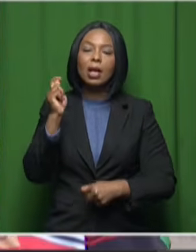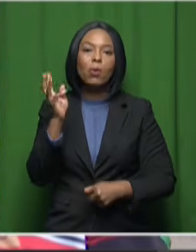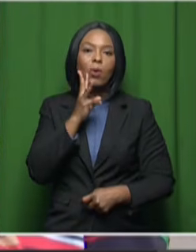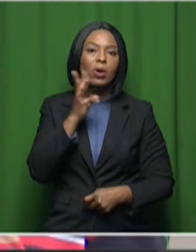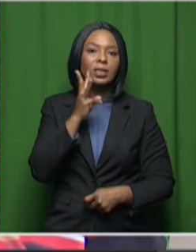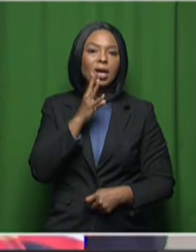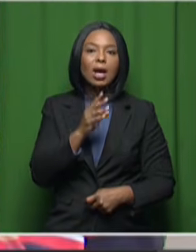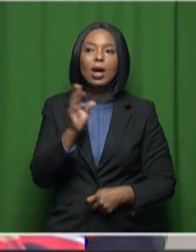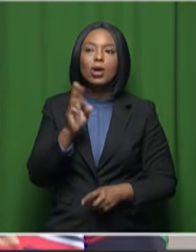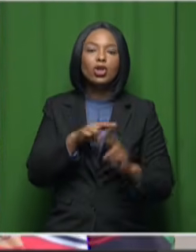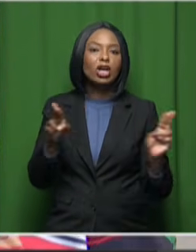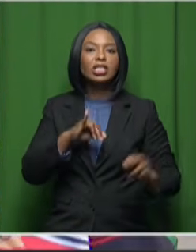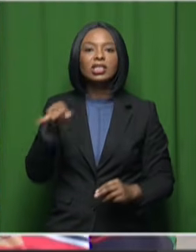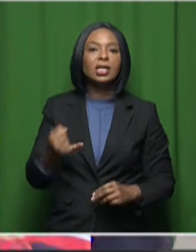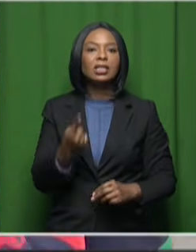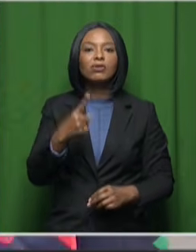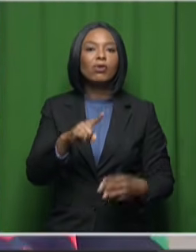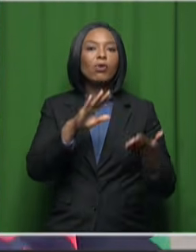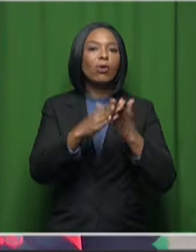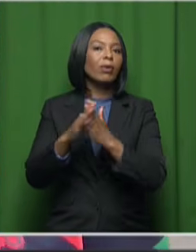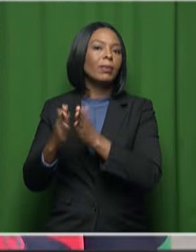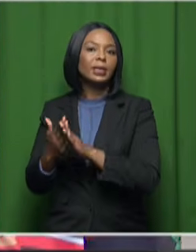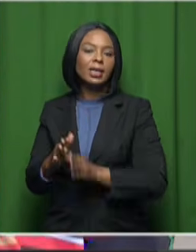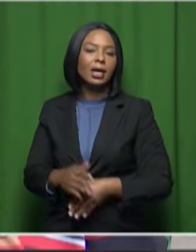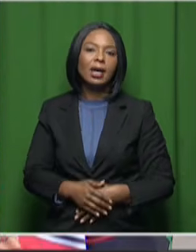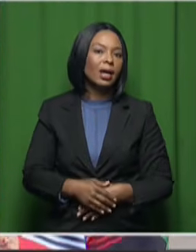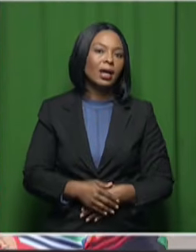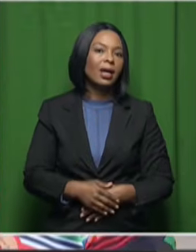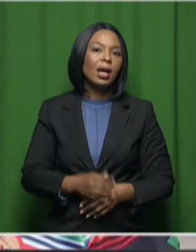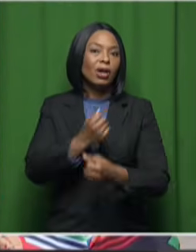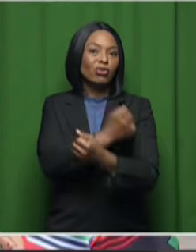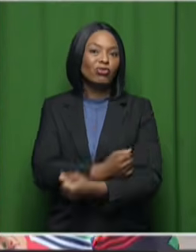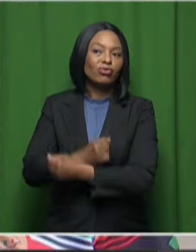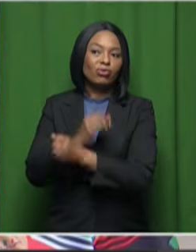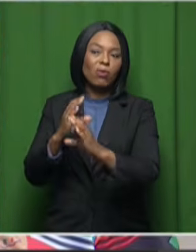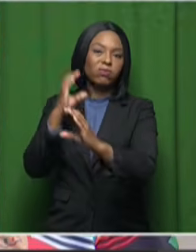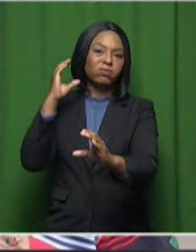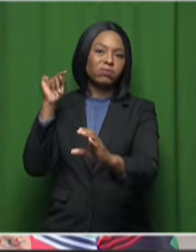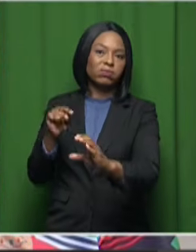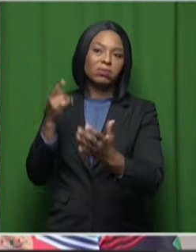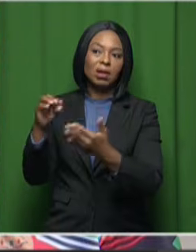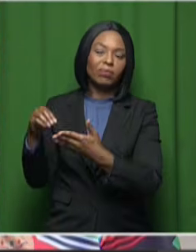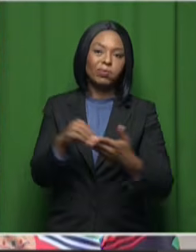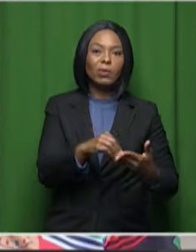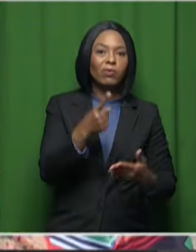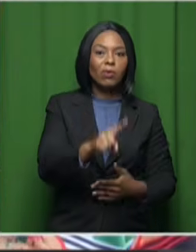not for the community. This truck is not for the community.